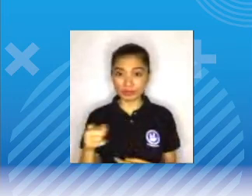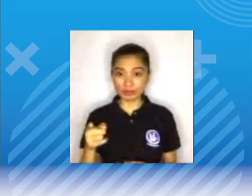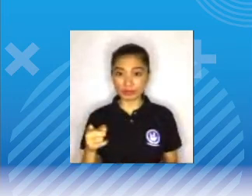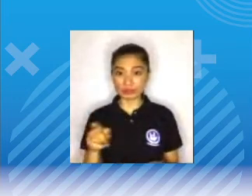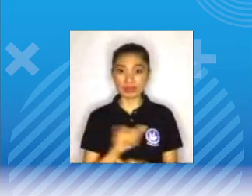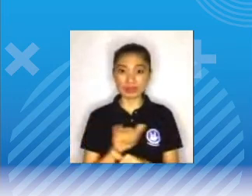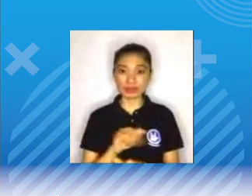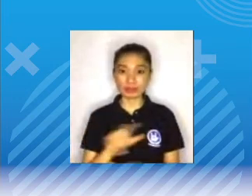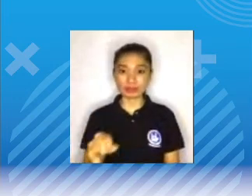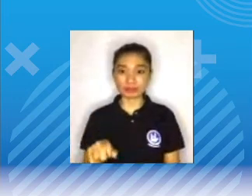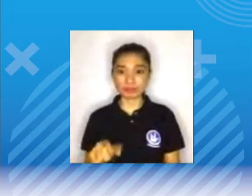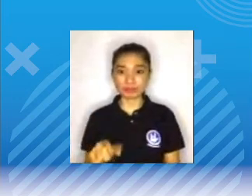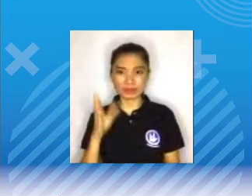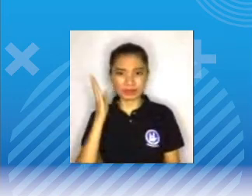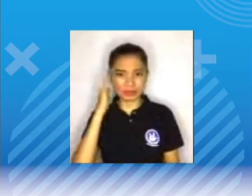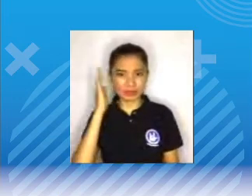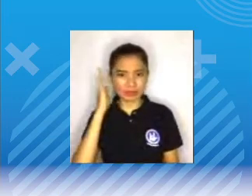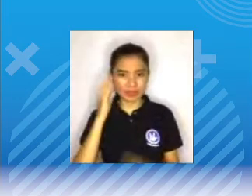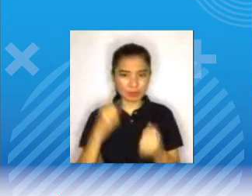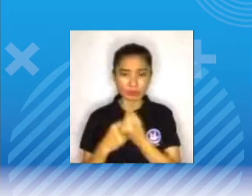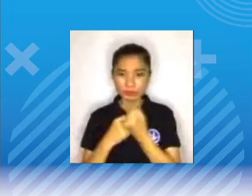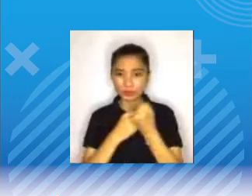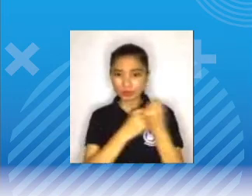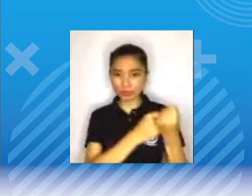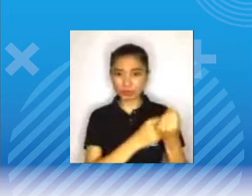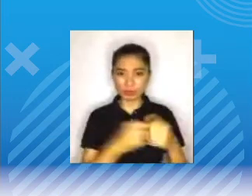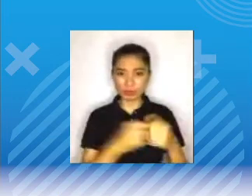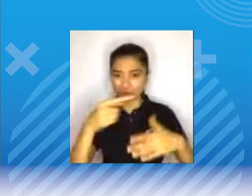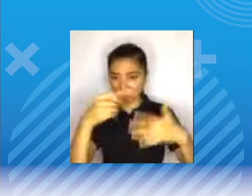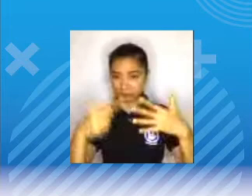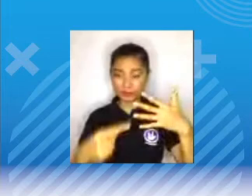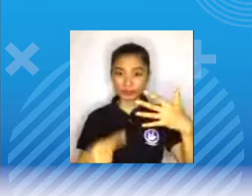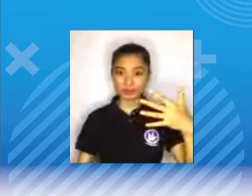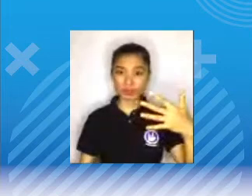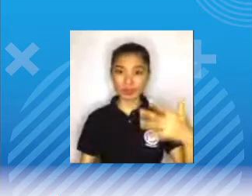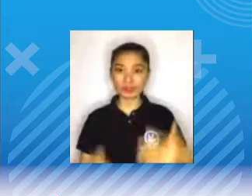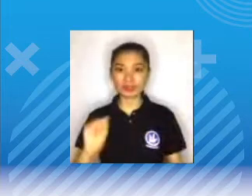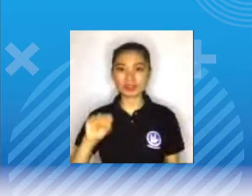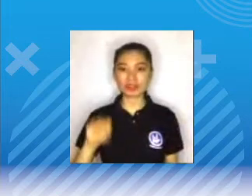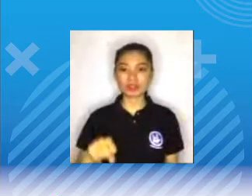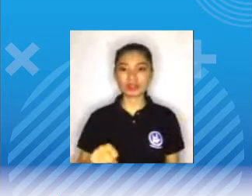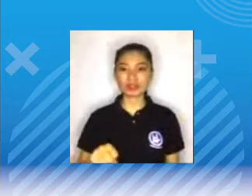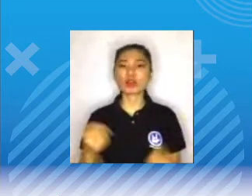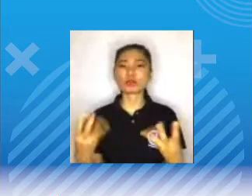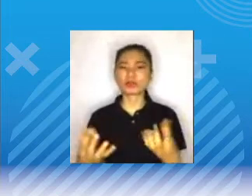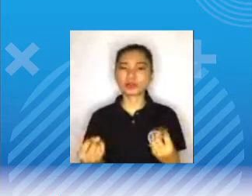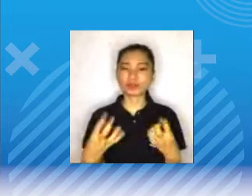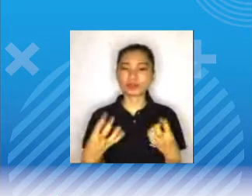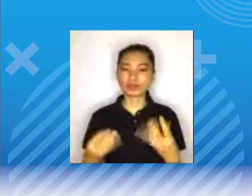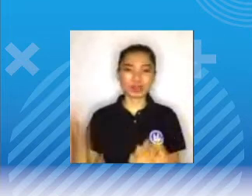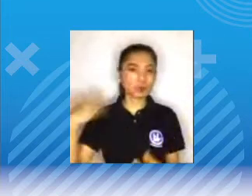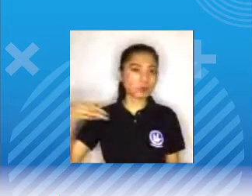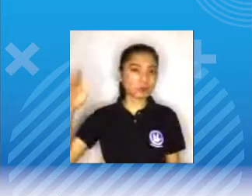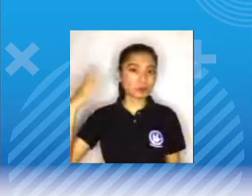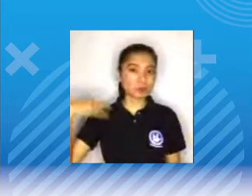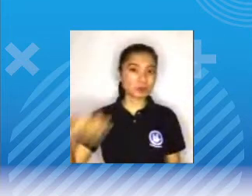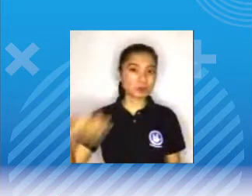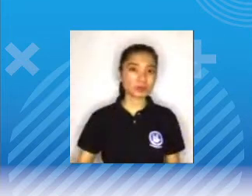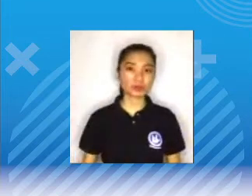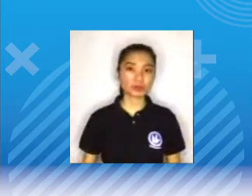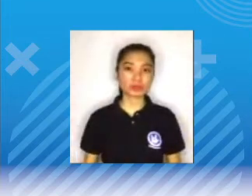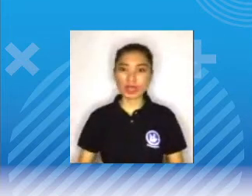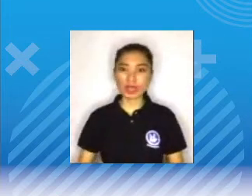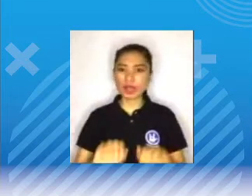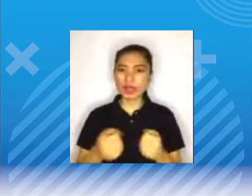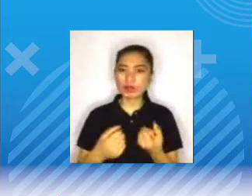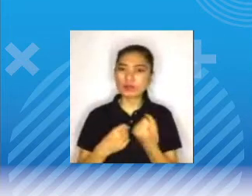kanilang katanungan. So, lastly, alam ko marami talagang ang nagkaroon ng mga questions and how to support our children at